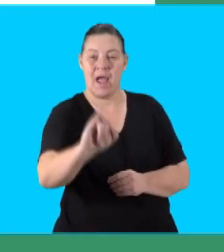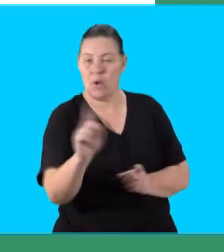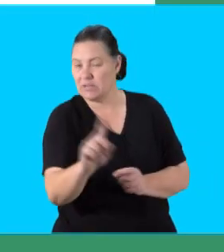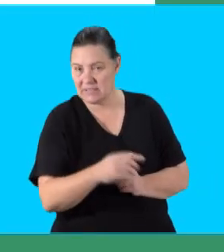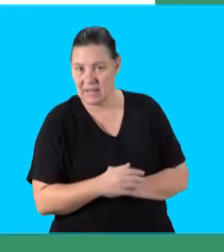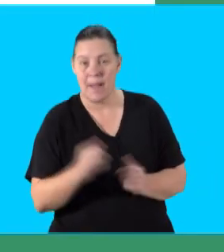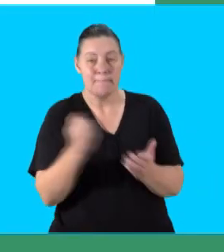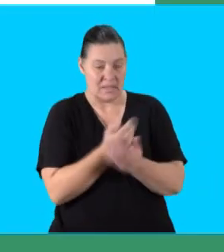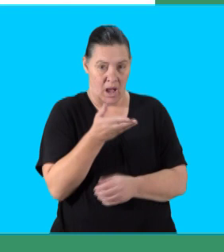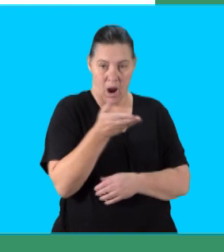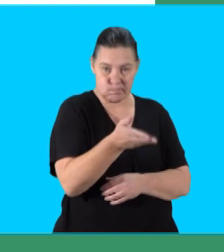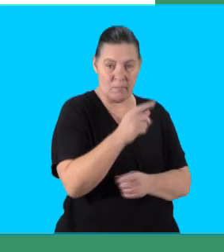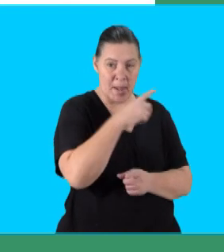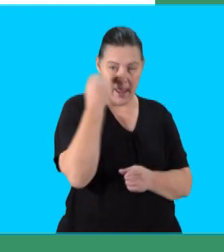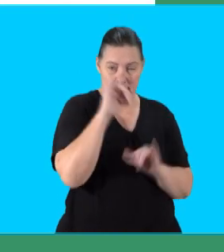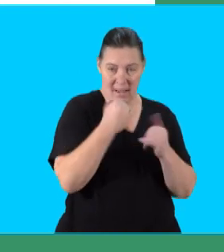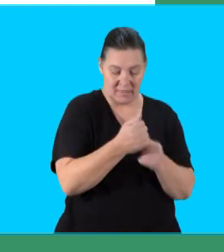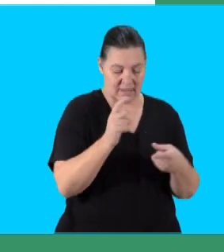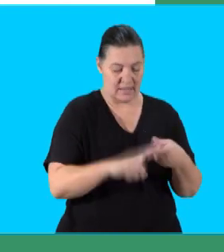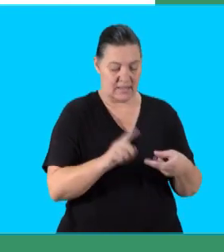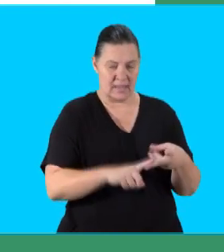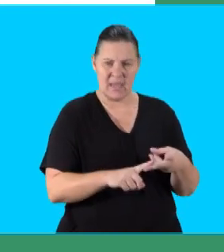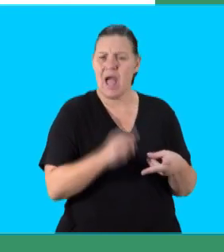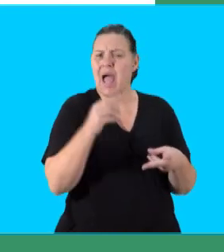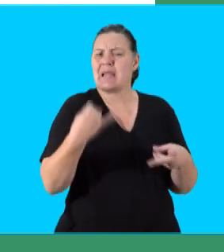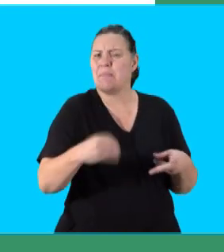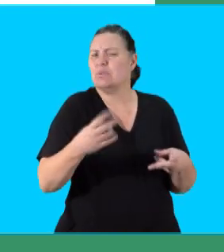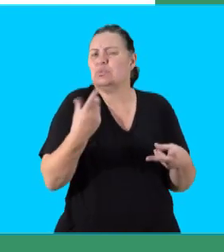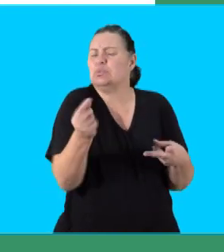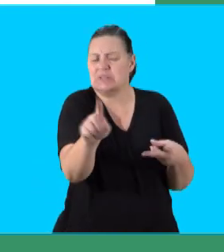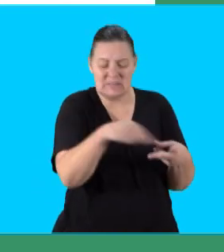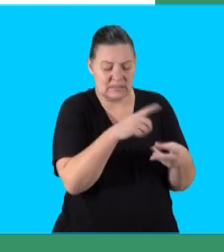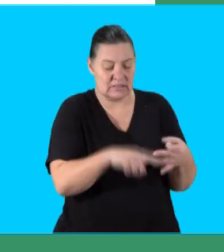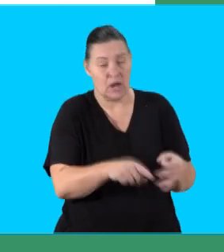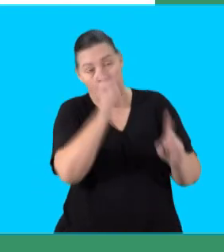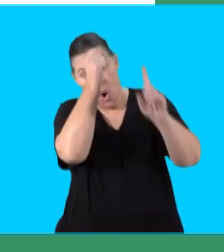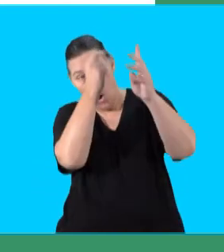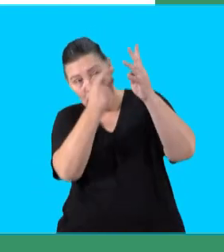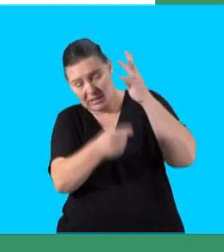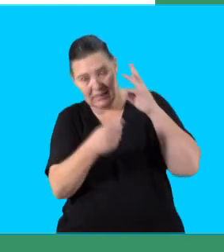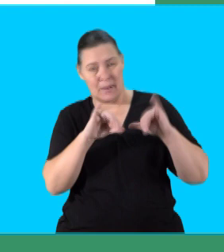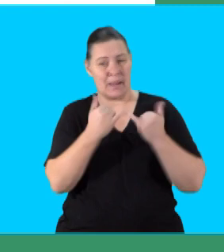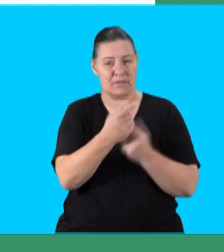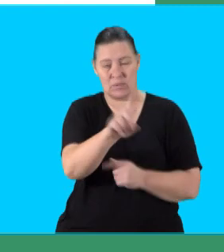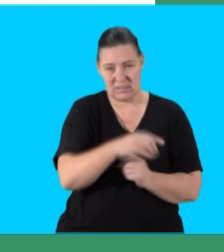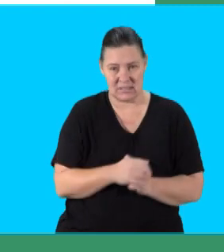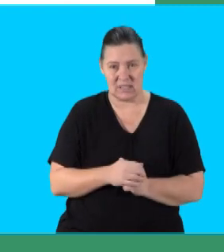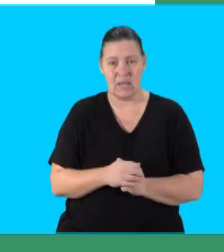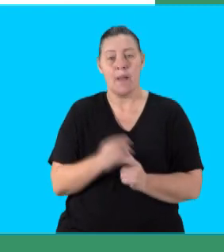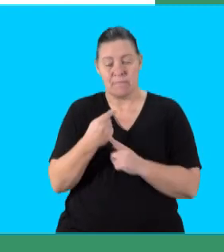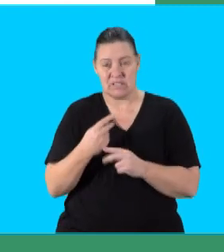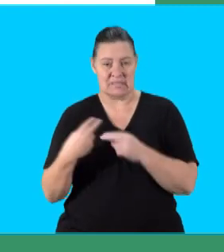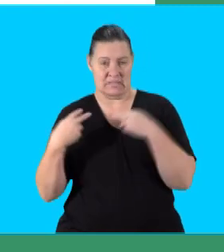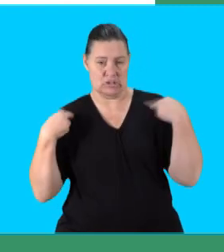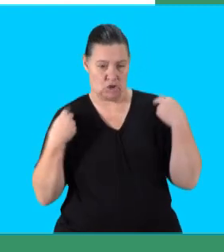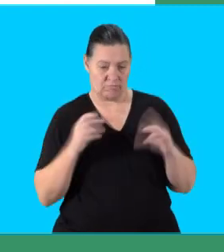There must be a name of the company, the nature of the company, main objectives of the company, securities of the